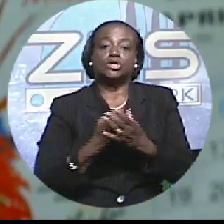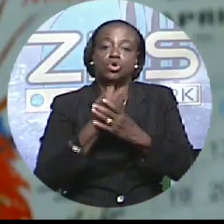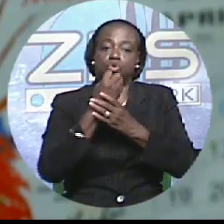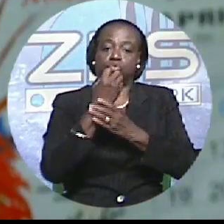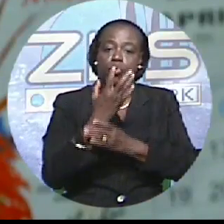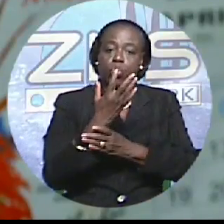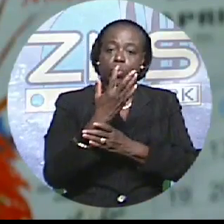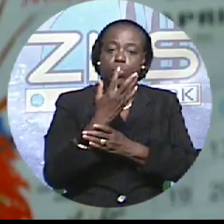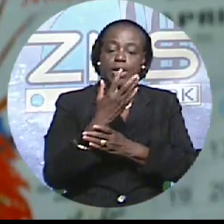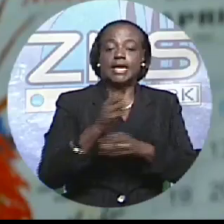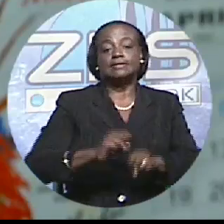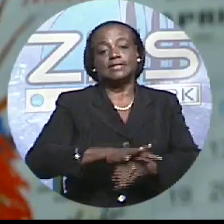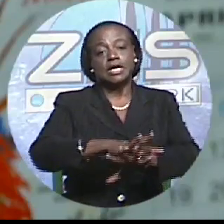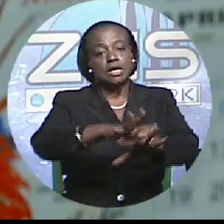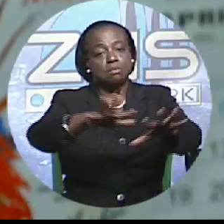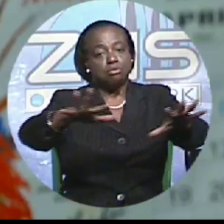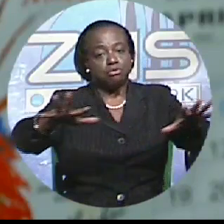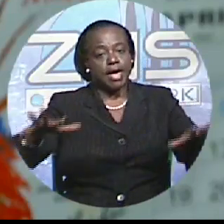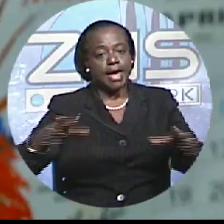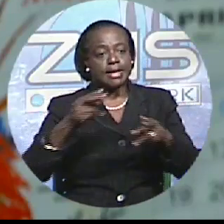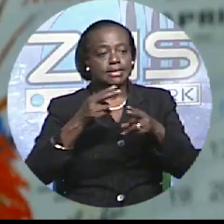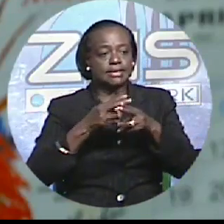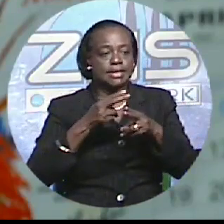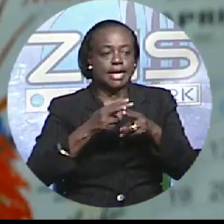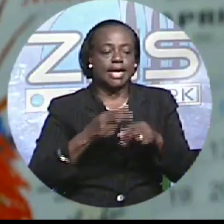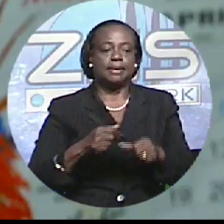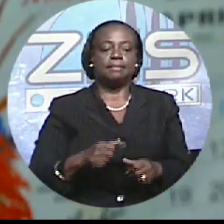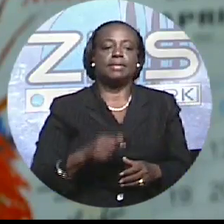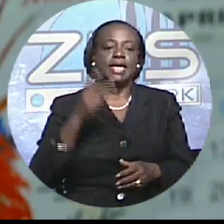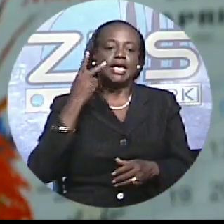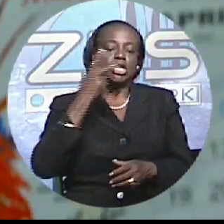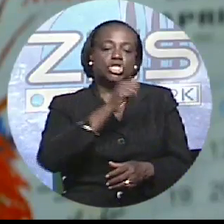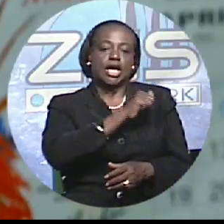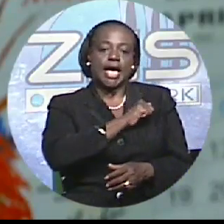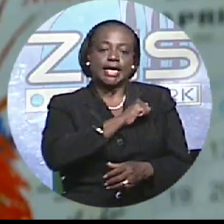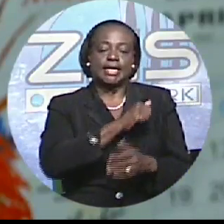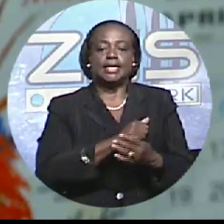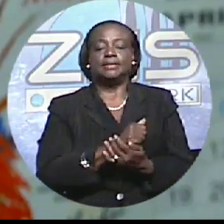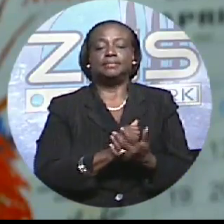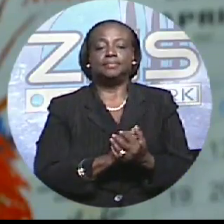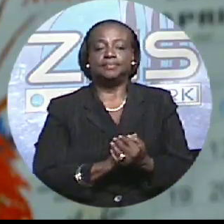has also spread its wings. Keishla Adderley for the BTC Island Connection.